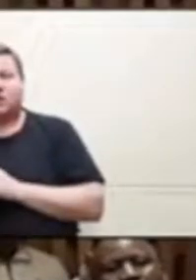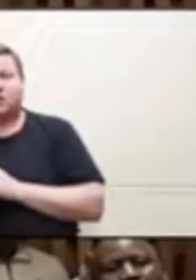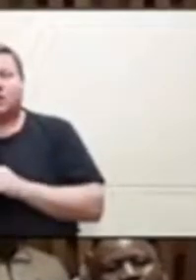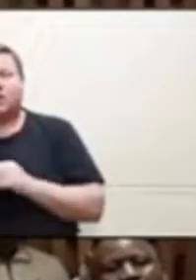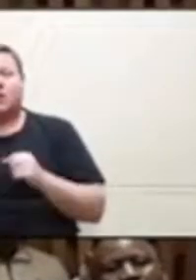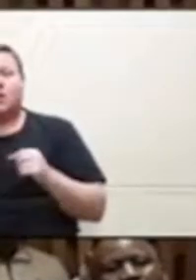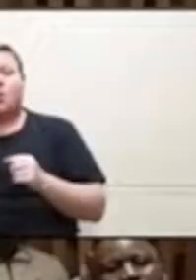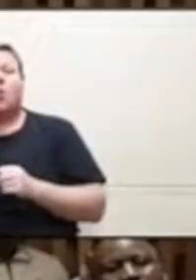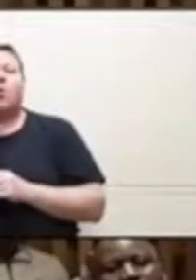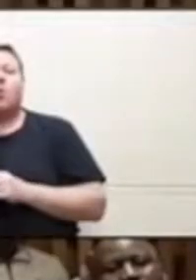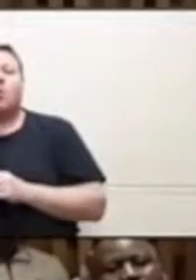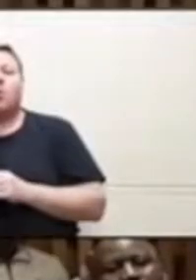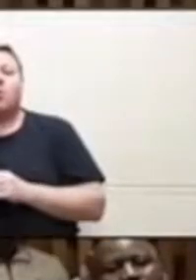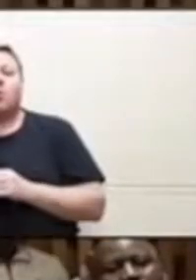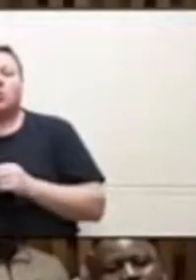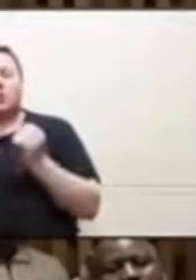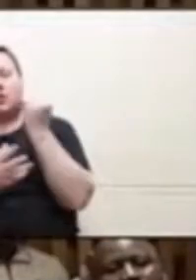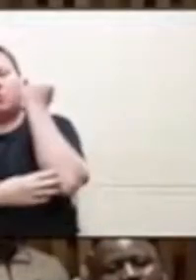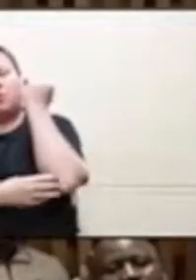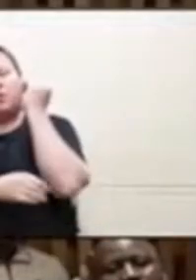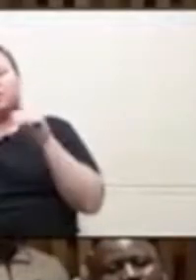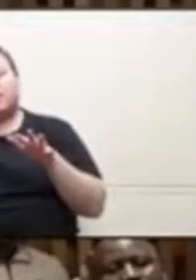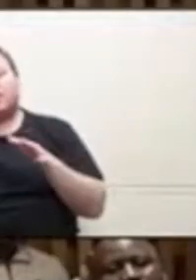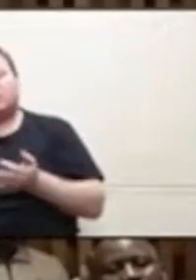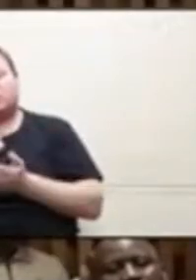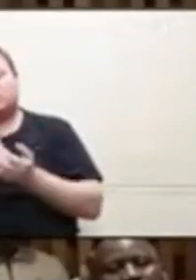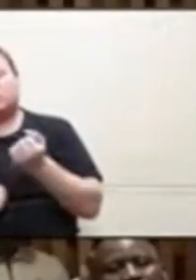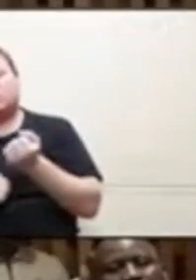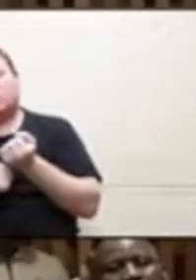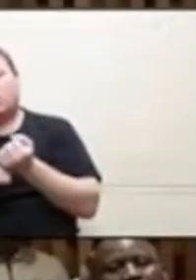grant of 17.7 million.